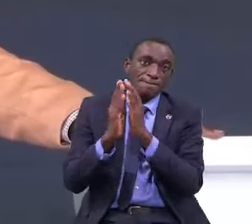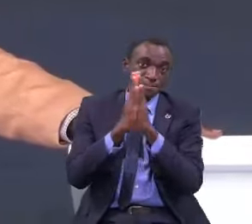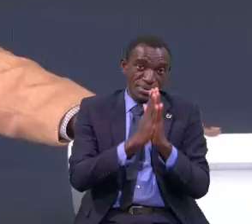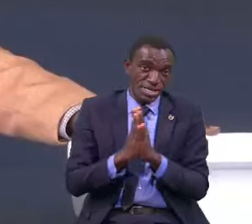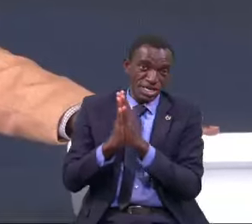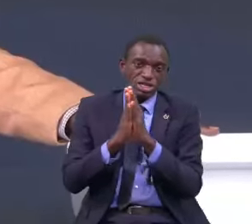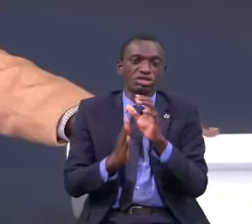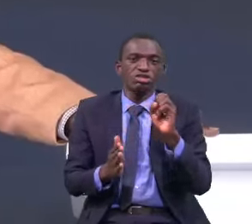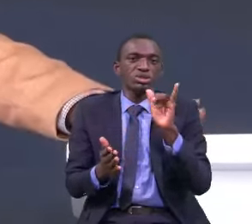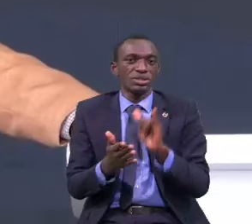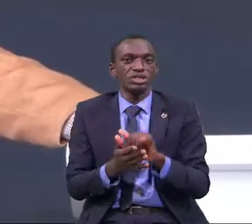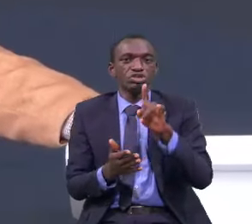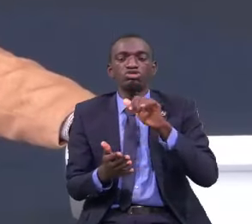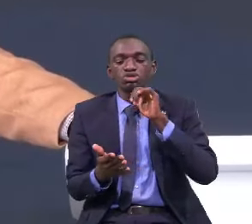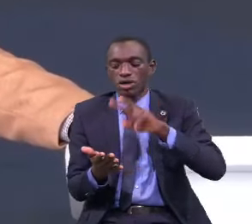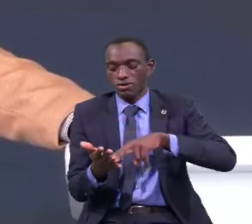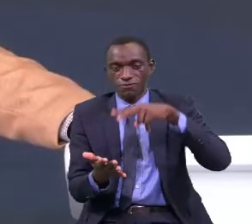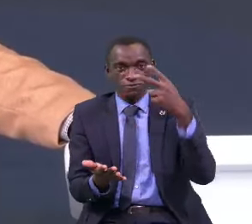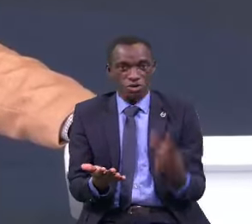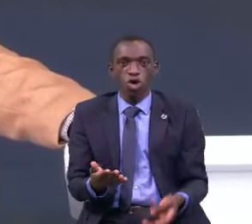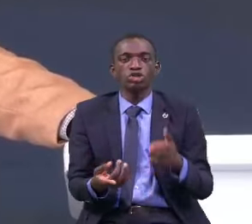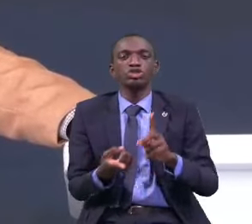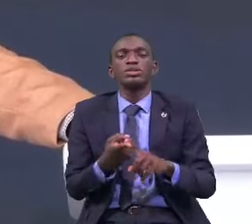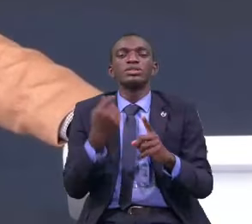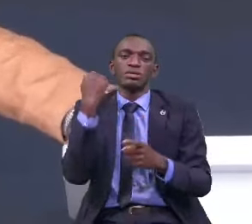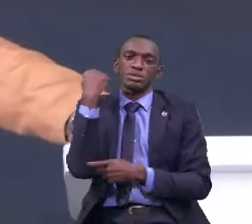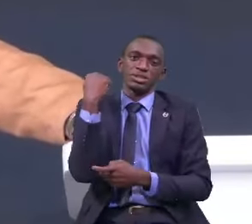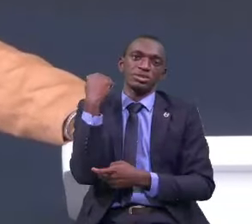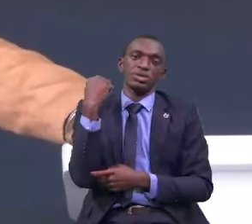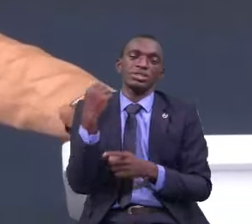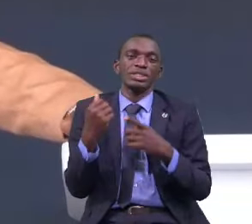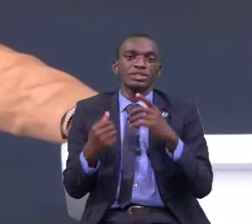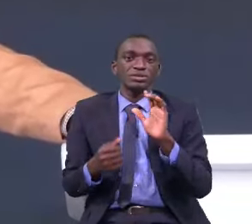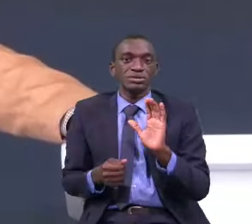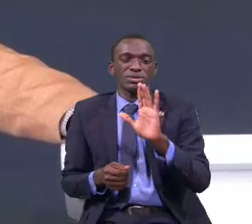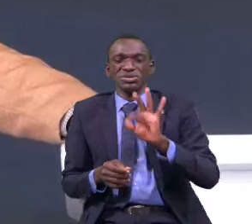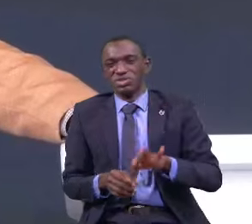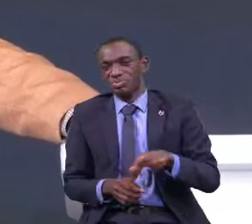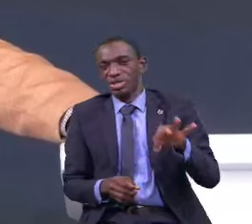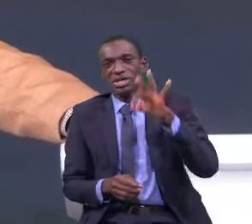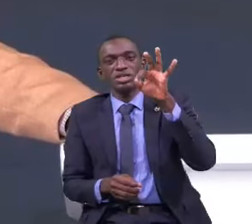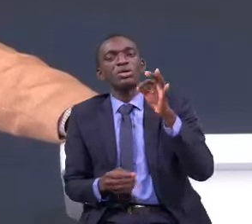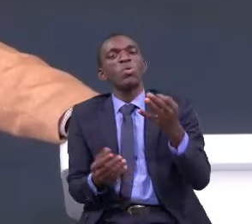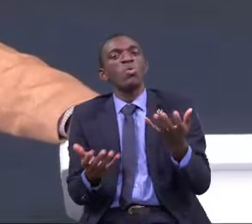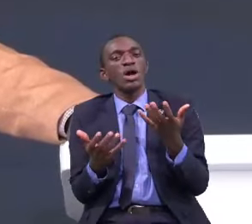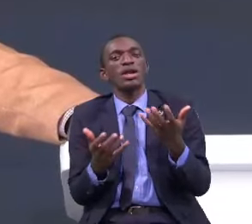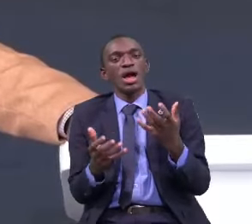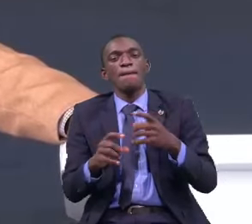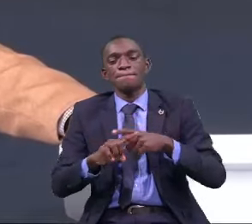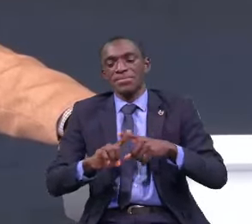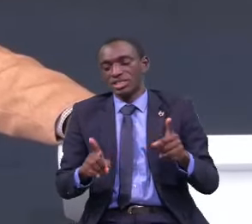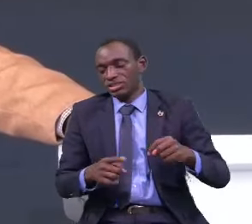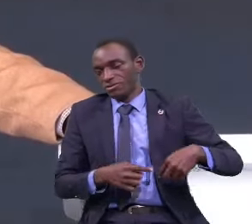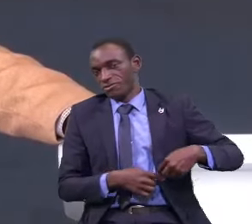not into temptation. Afin de ne pas tomber dans la tentation. The spirit is willing. L'esprit est bien disposé. But the flesh